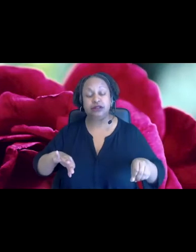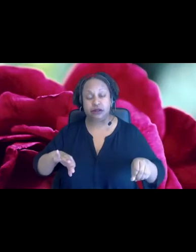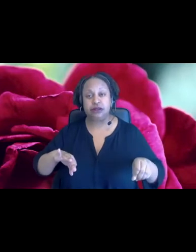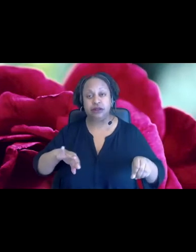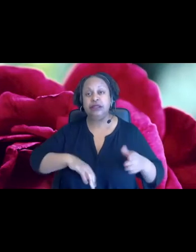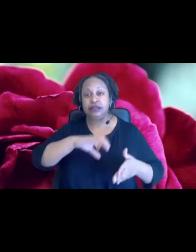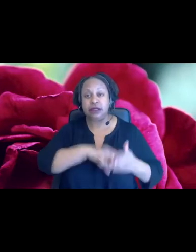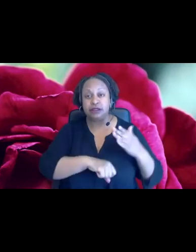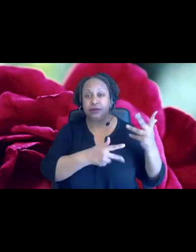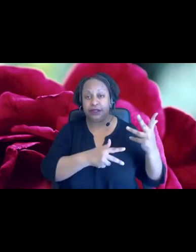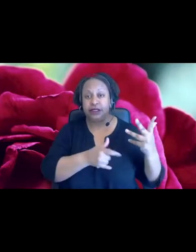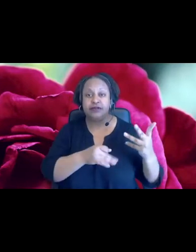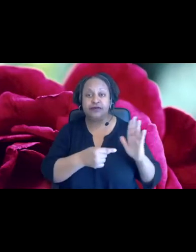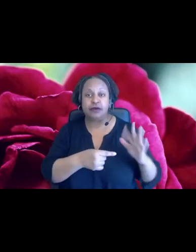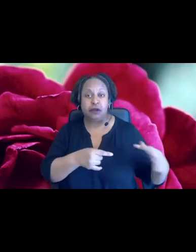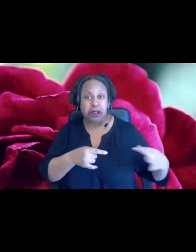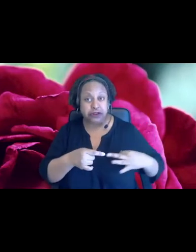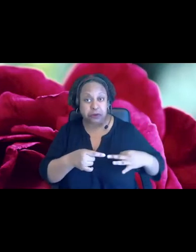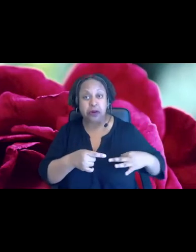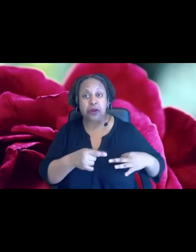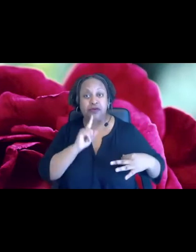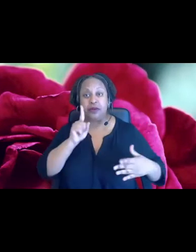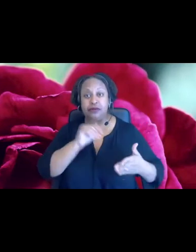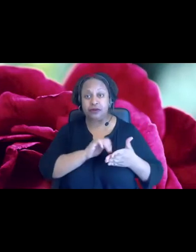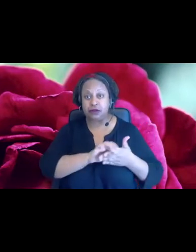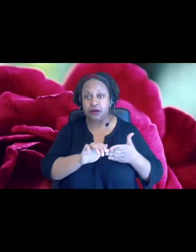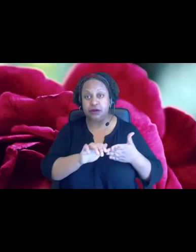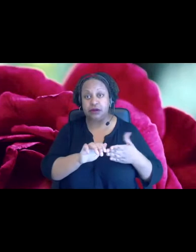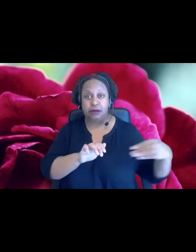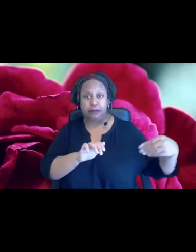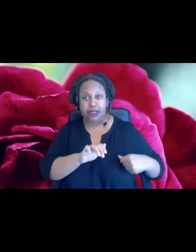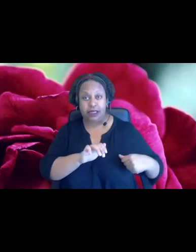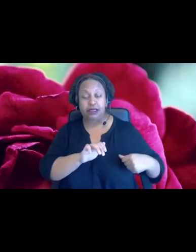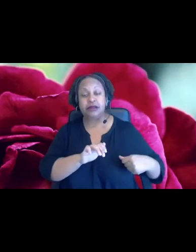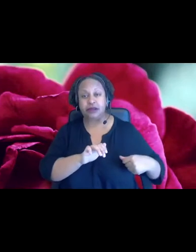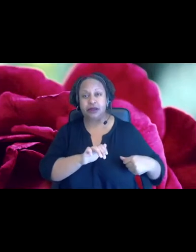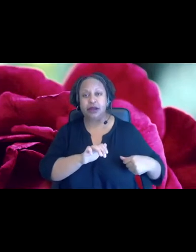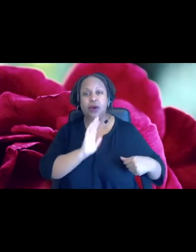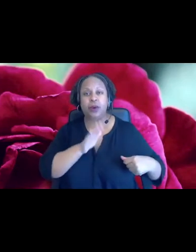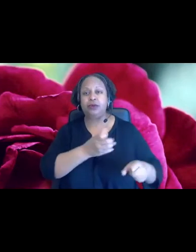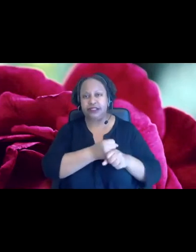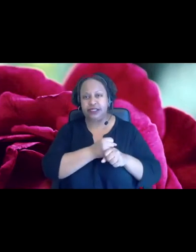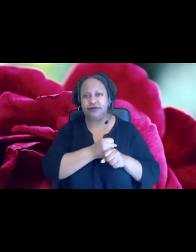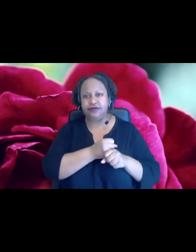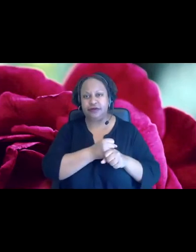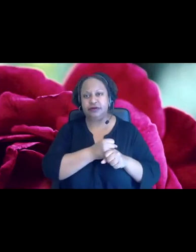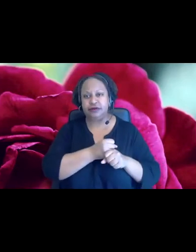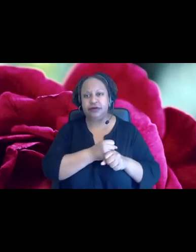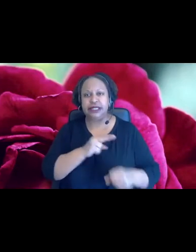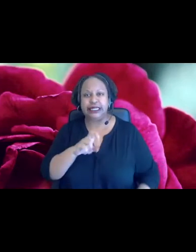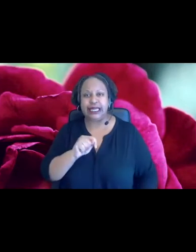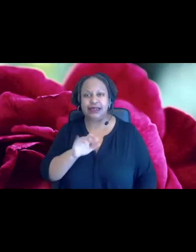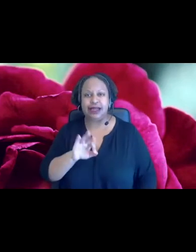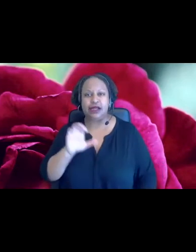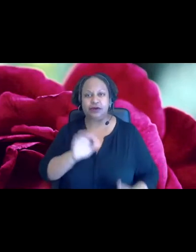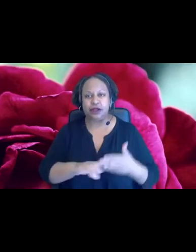source. So if you were eligible for a $1,000 payment for a period, you would have received net